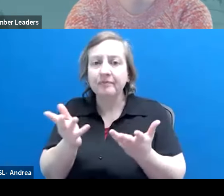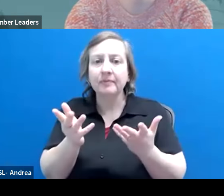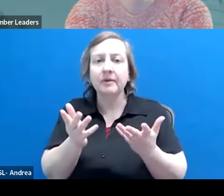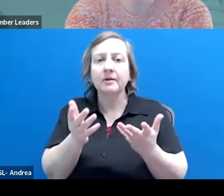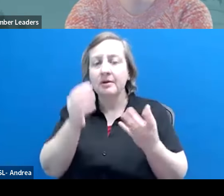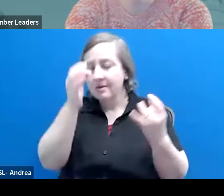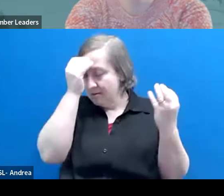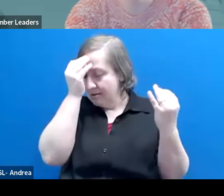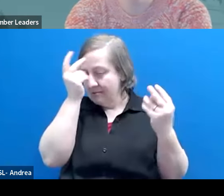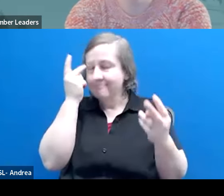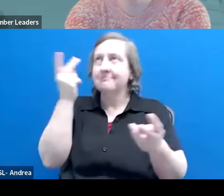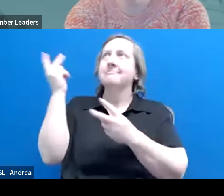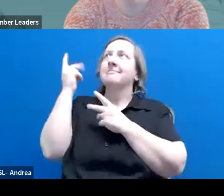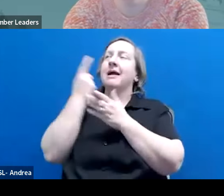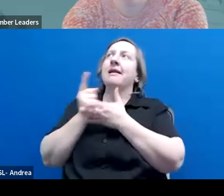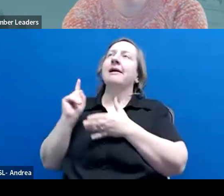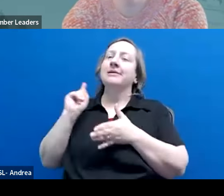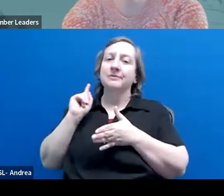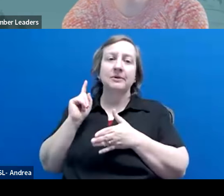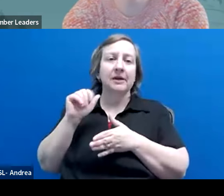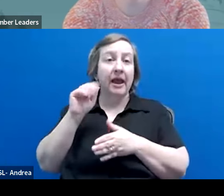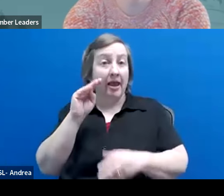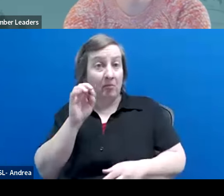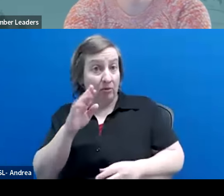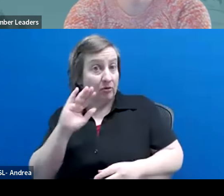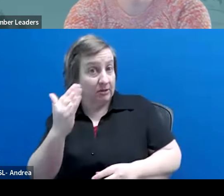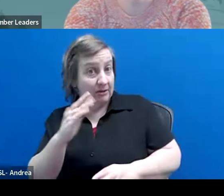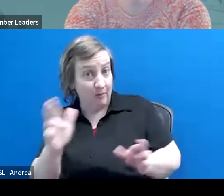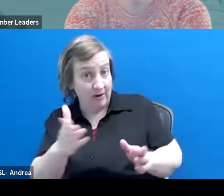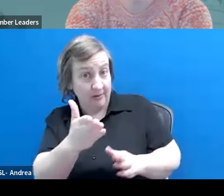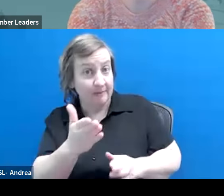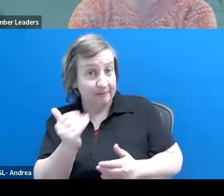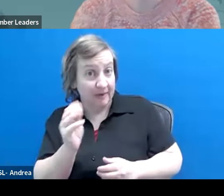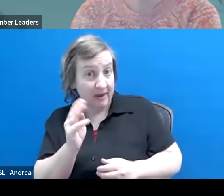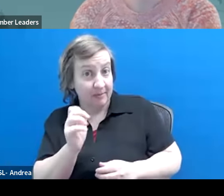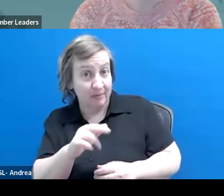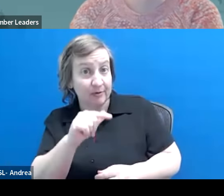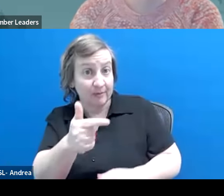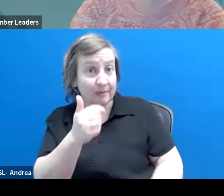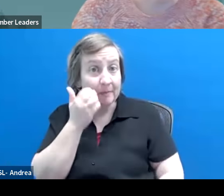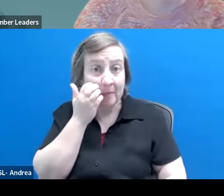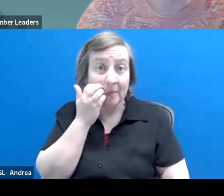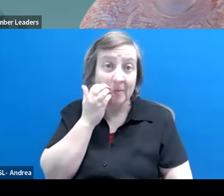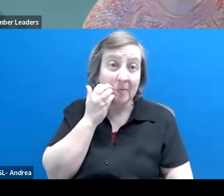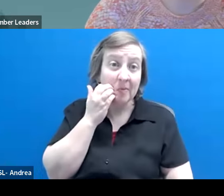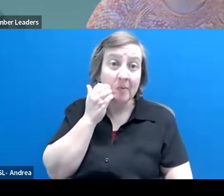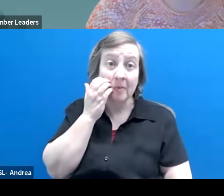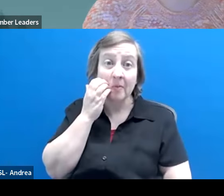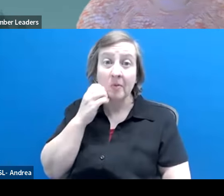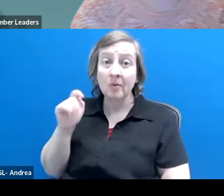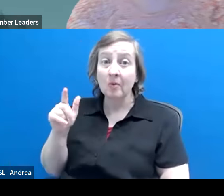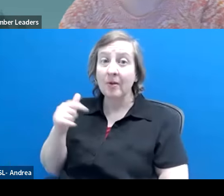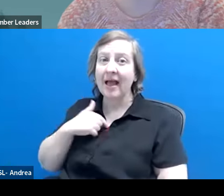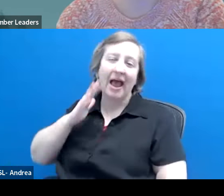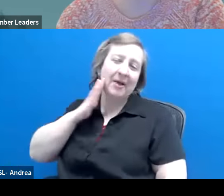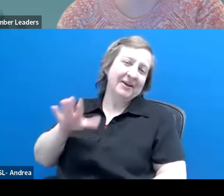your mind back to last week, and it looks like Amber is ready to go. So Amber. Well, and I'm going to take the easy